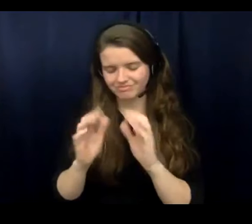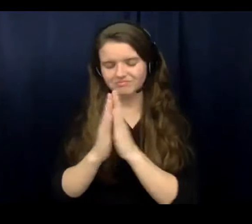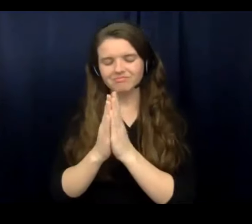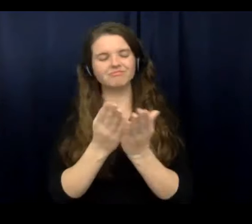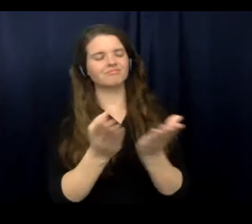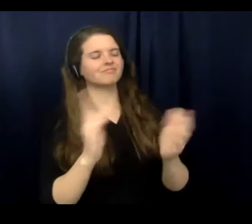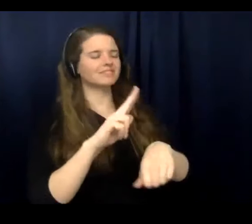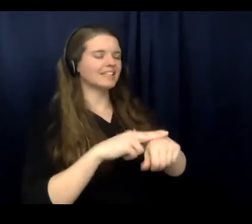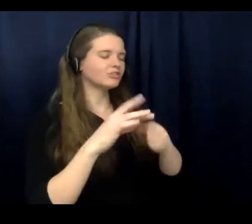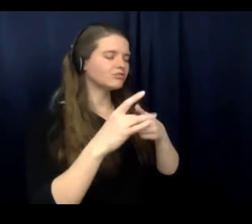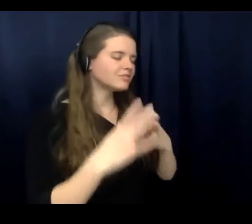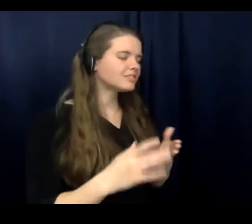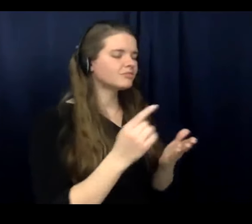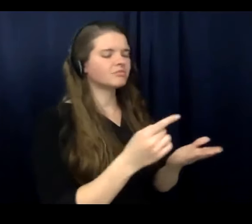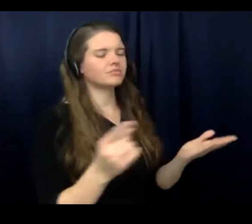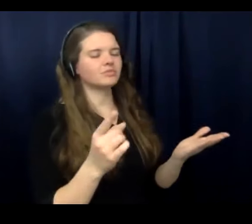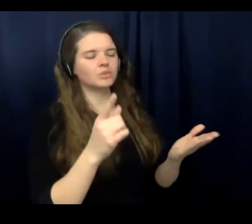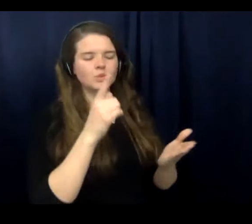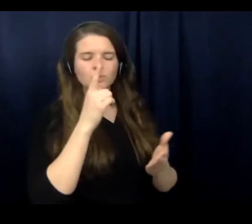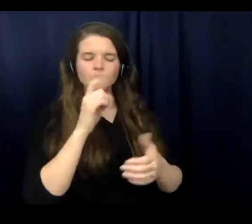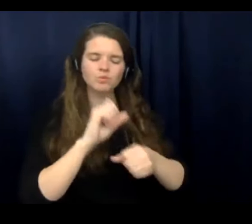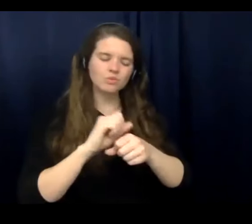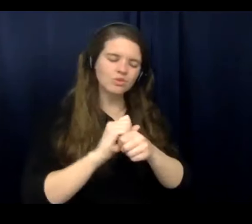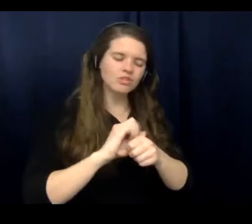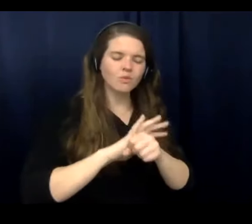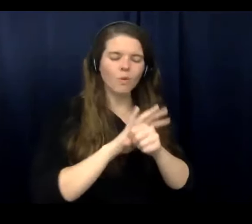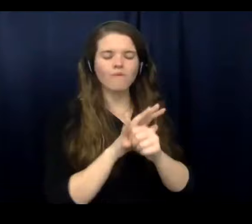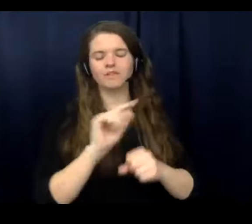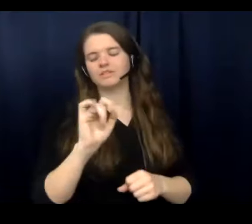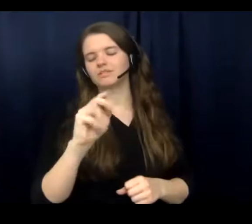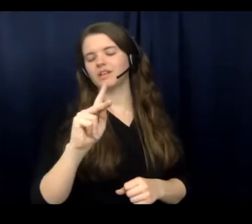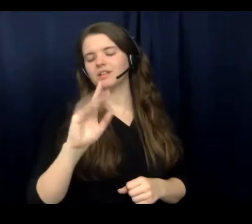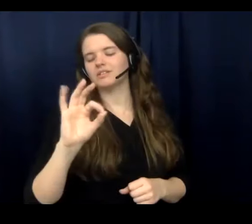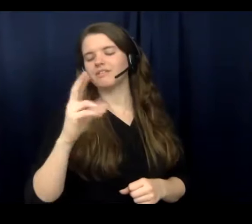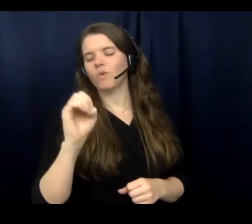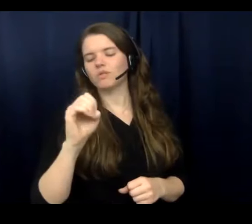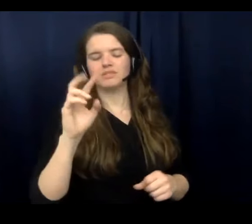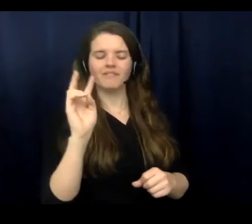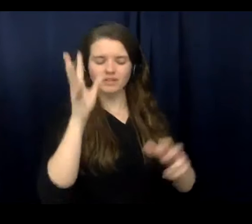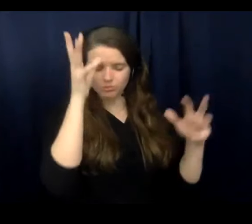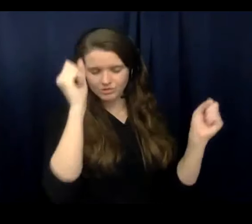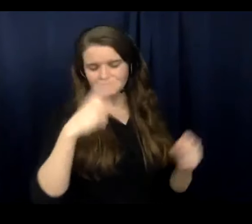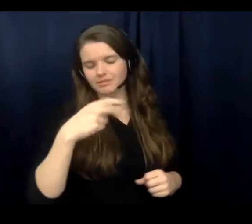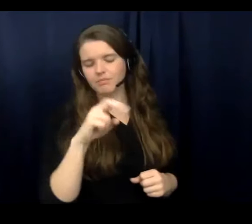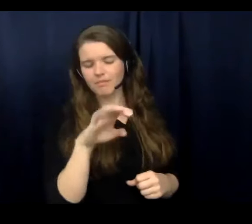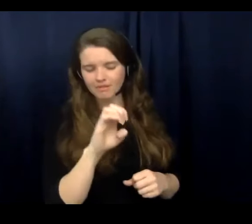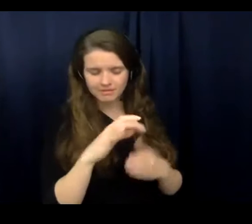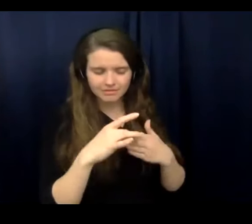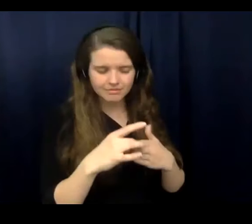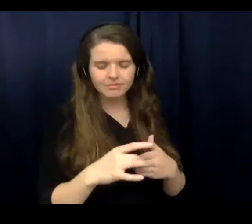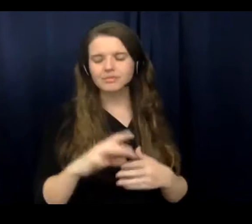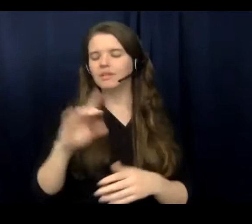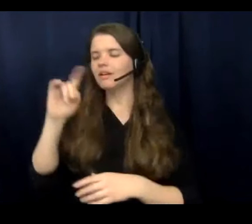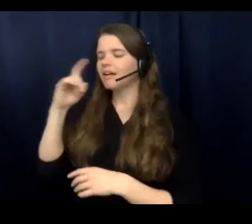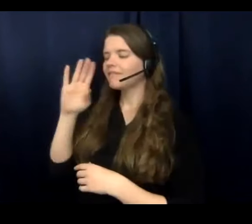Lord God, for the task force, Lord God, that's led by Vice President Pence, Lord God. Continue to pray for Governor Baker, Lord God,